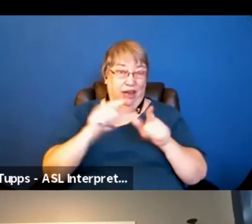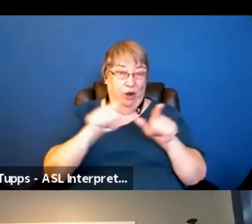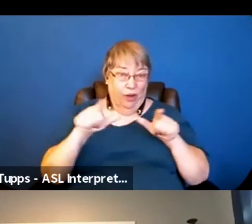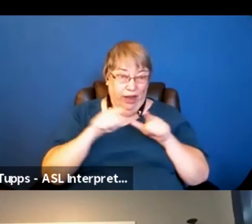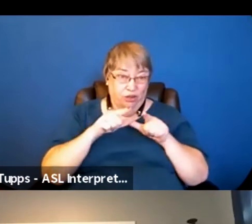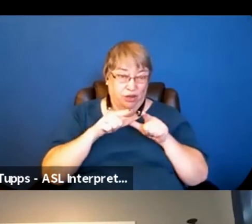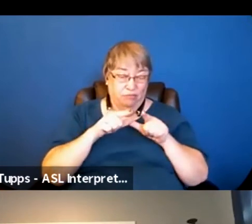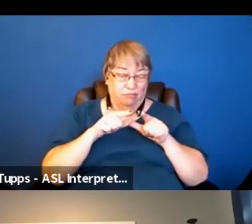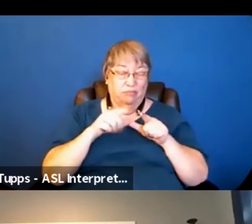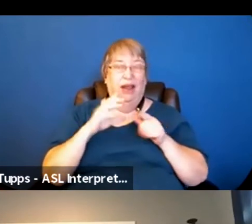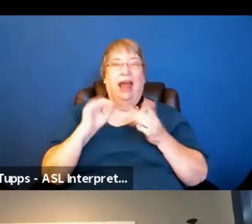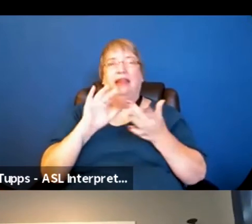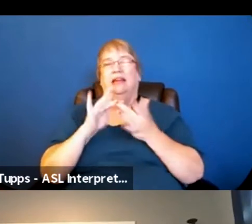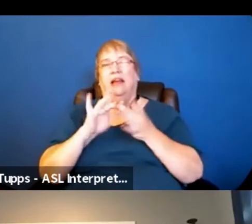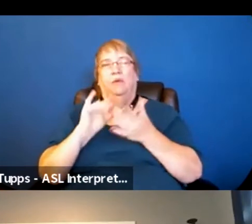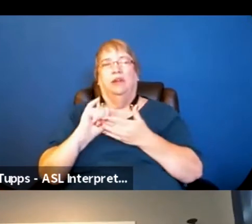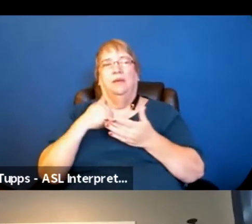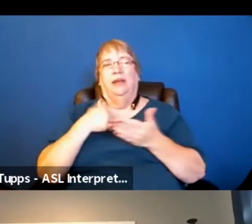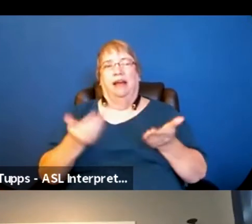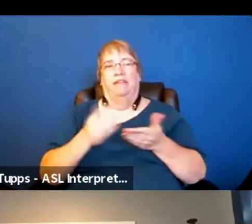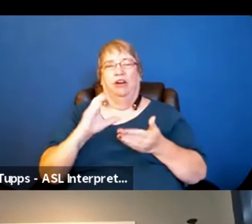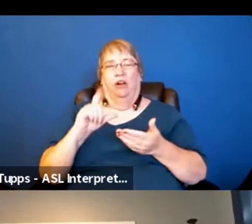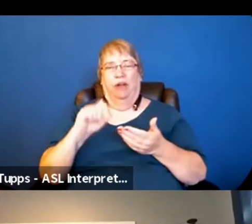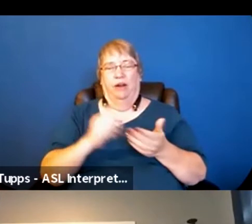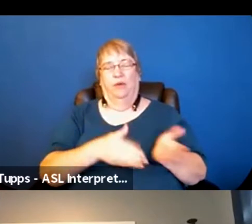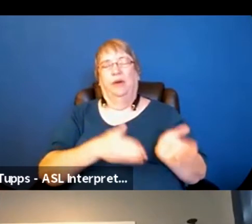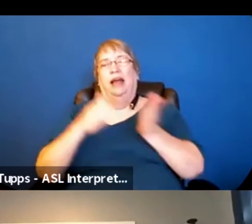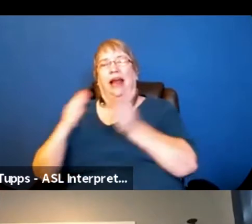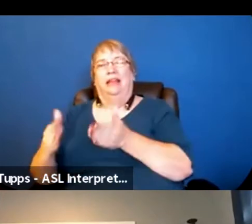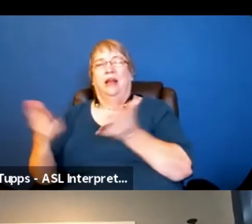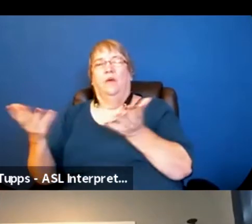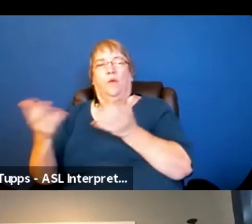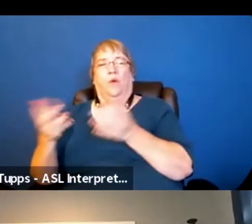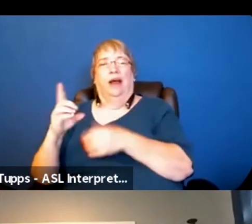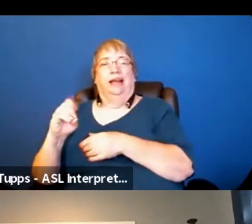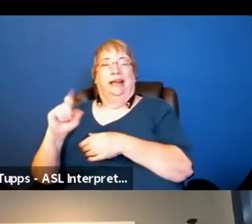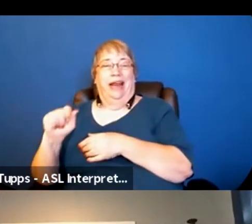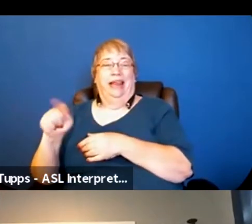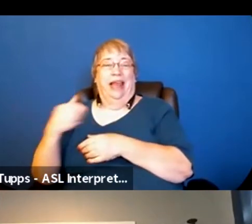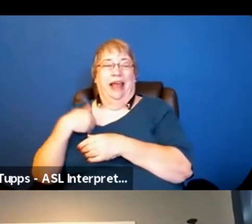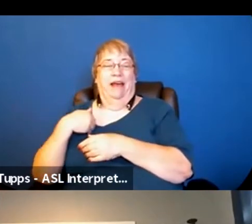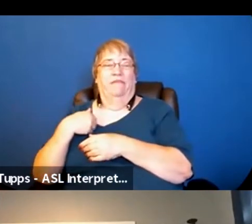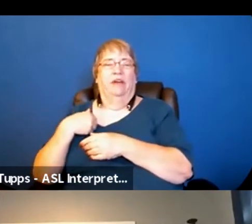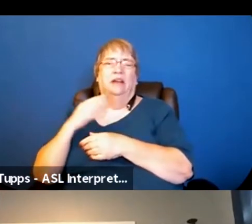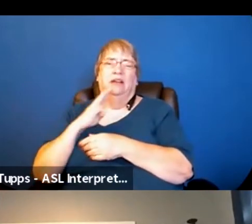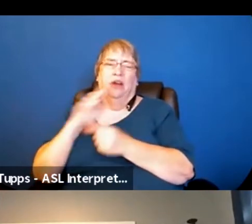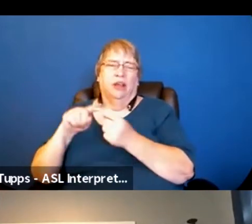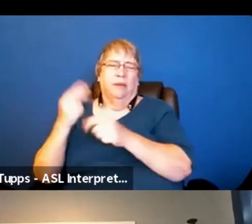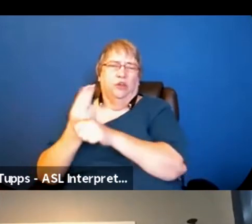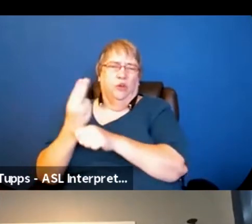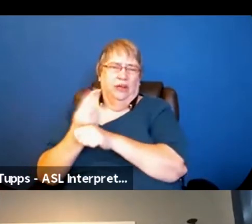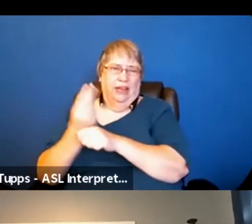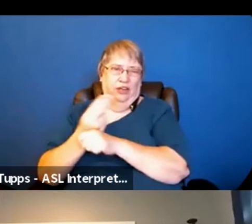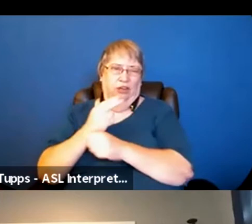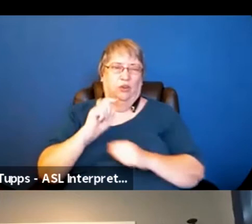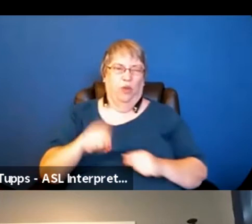the network that exists here in the state, and then what data are available to speak to utilization. And, you know,